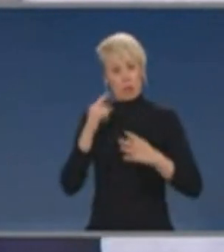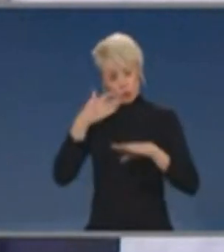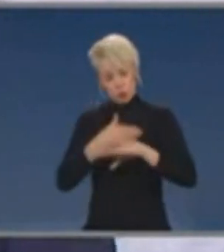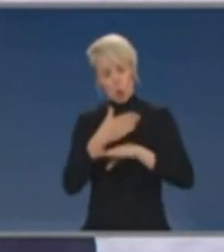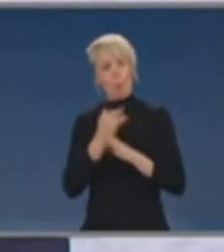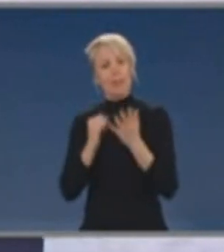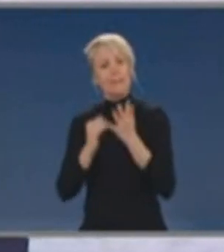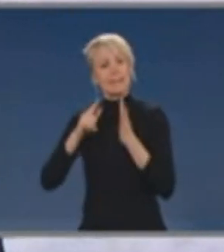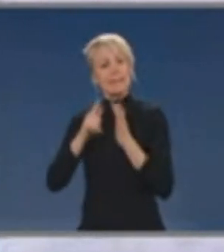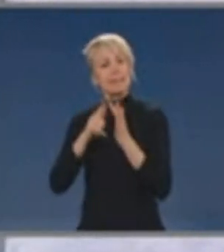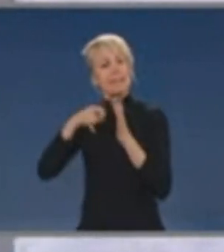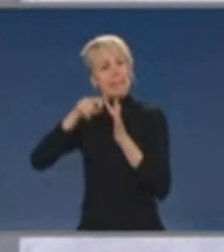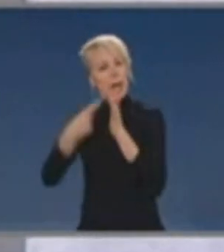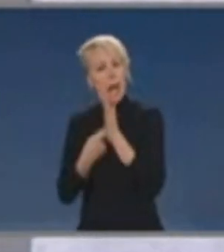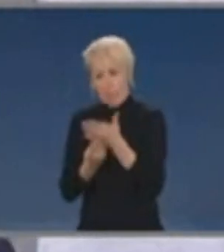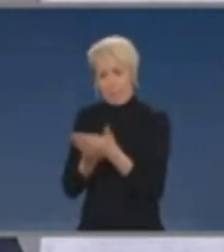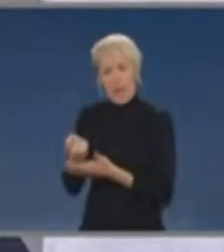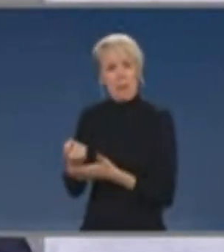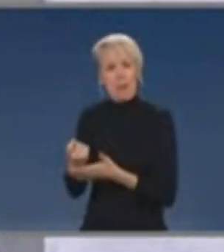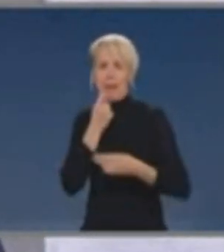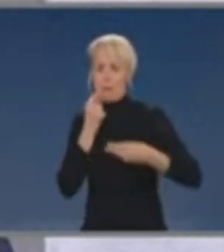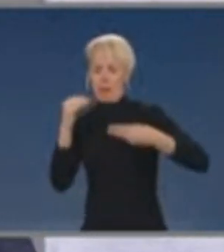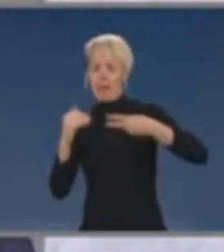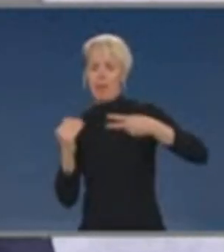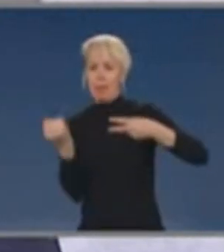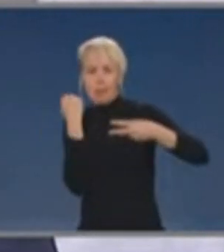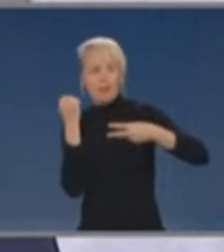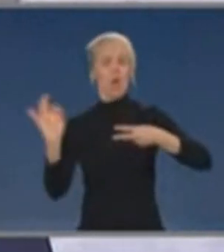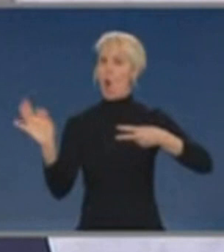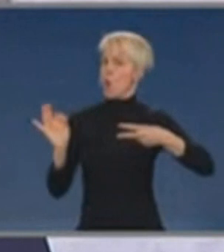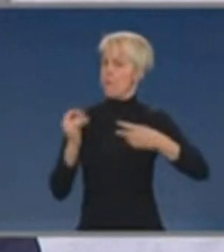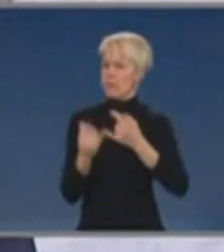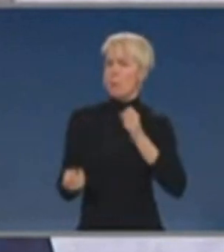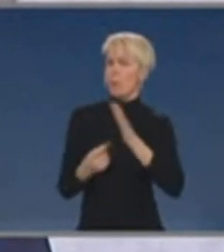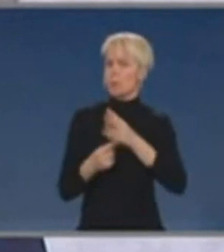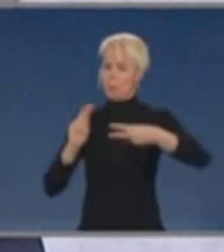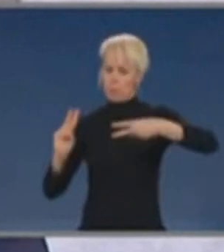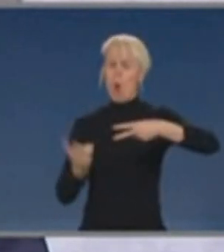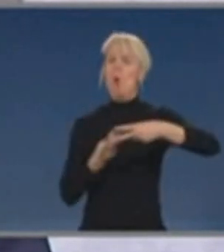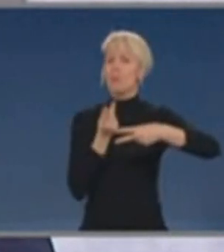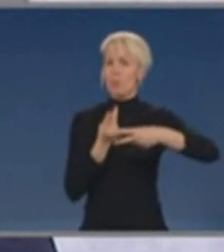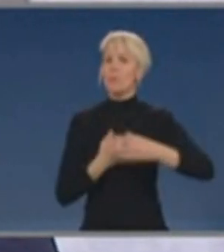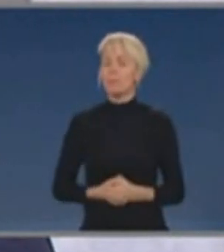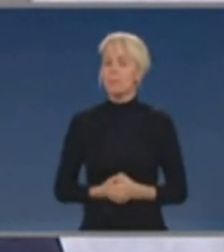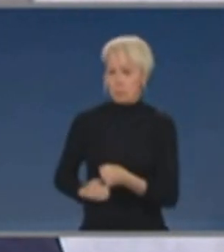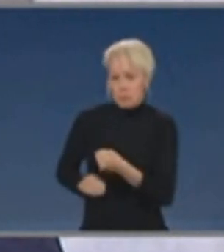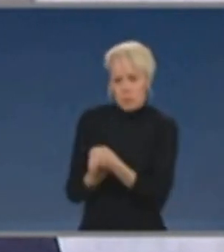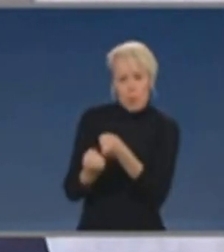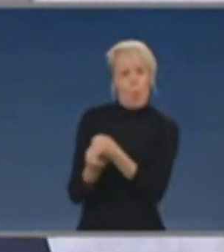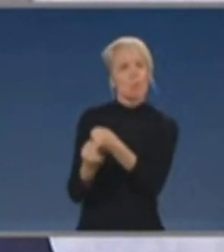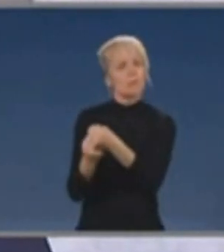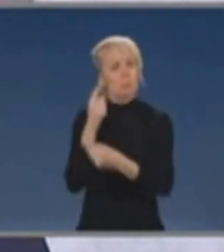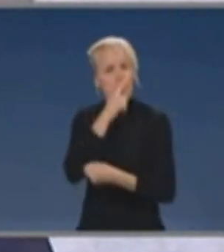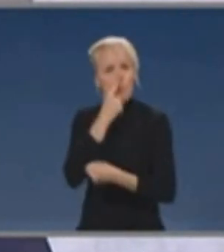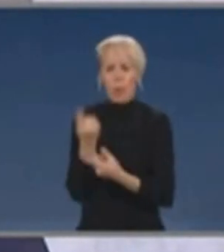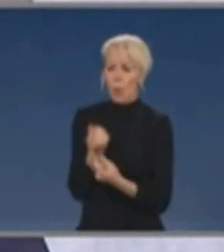of unemployment assistance. That's not something I'll have any truck with. So I think JobSeeker and JobKeeper are important. They work together to provide support.